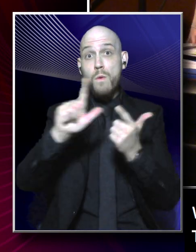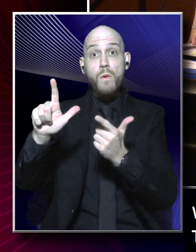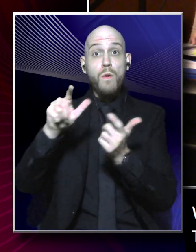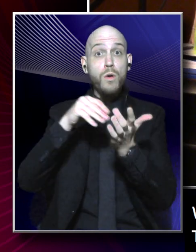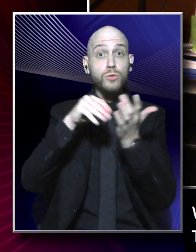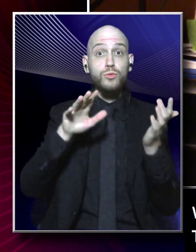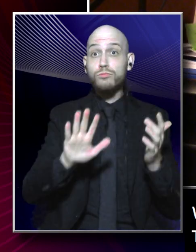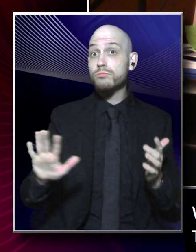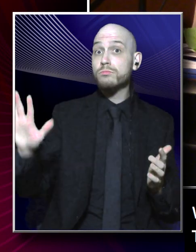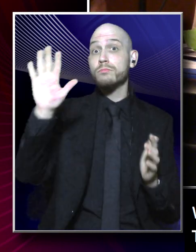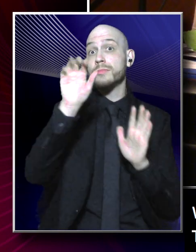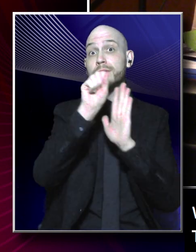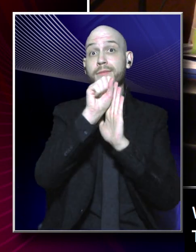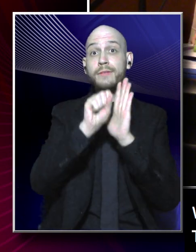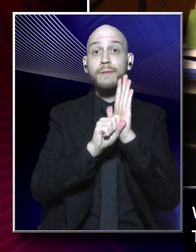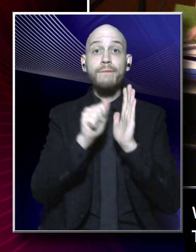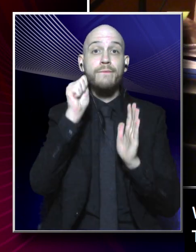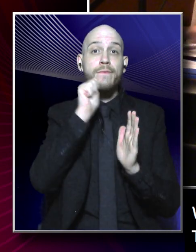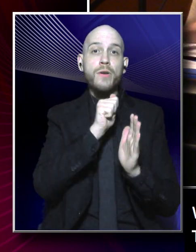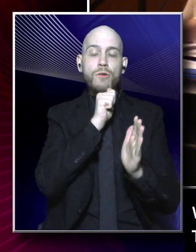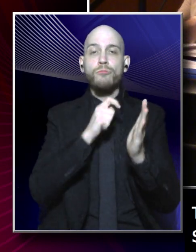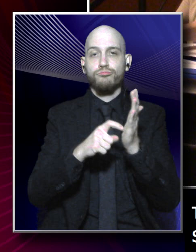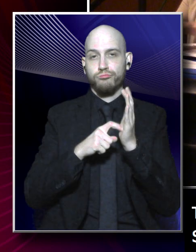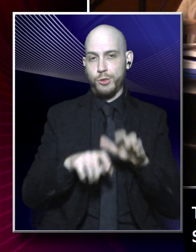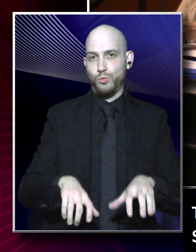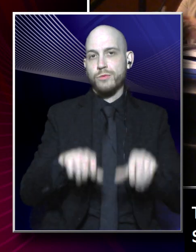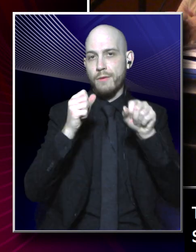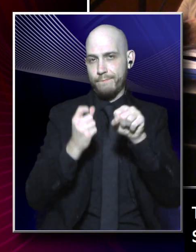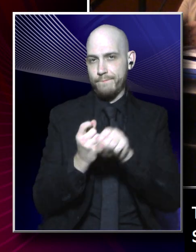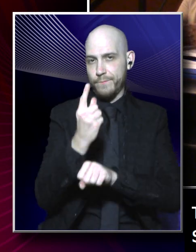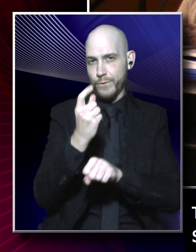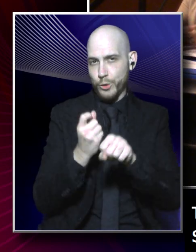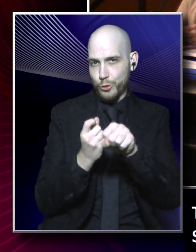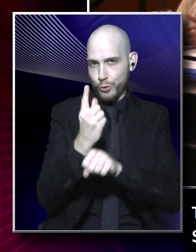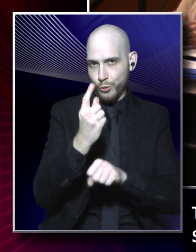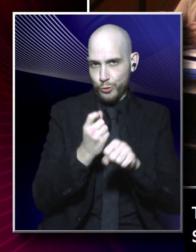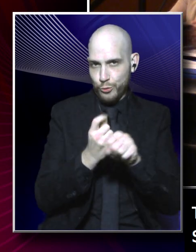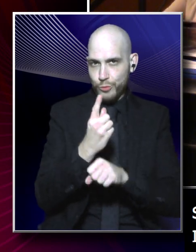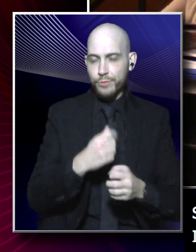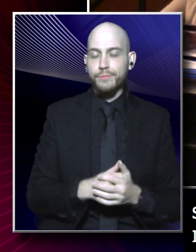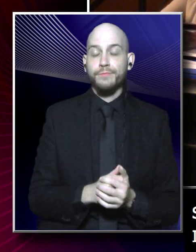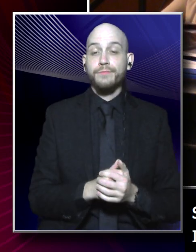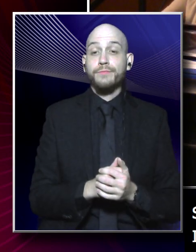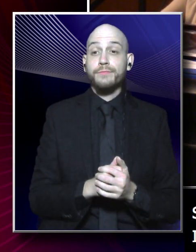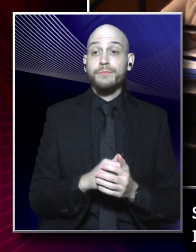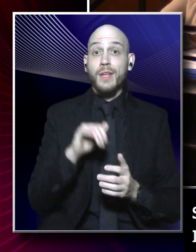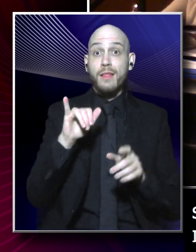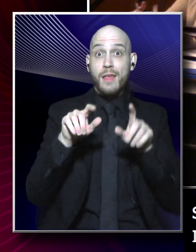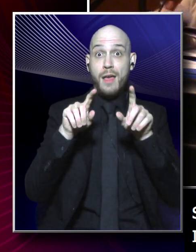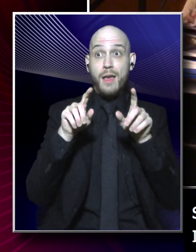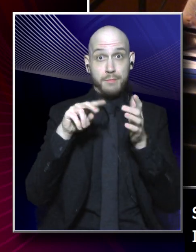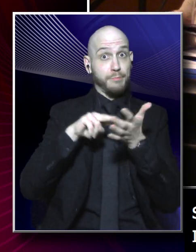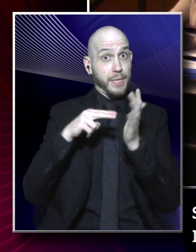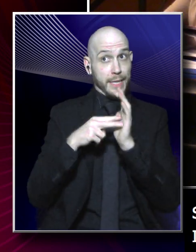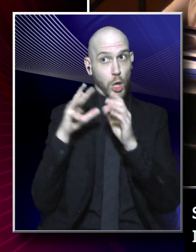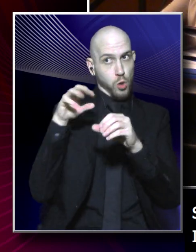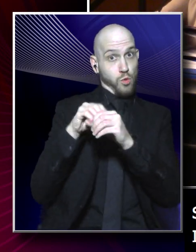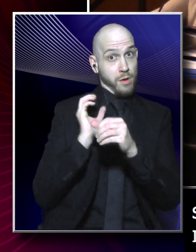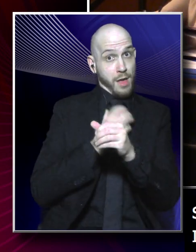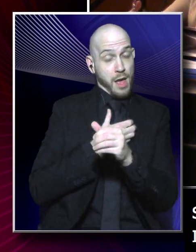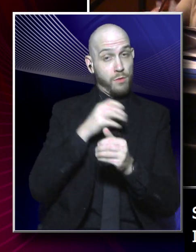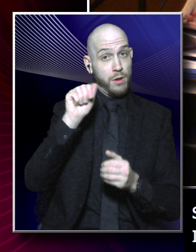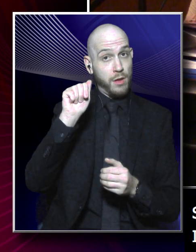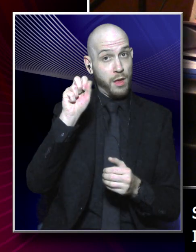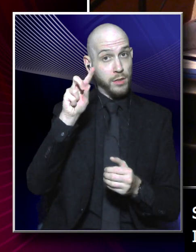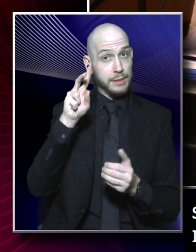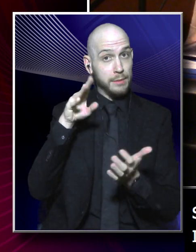states have to take on an annual basis. And that includes our student, Asdb. So the